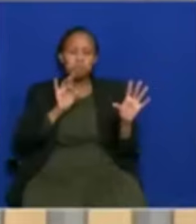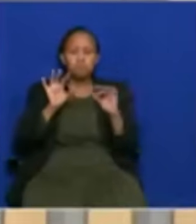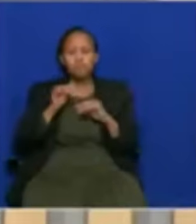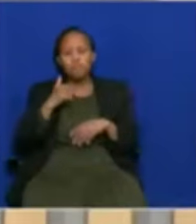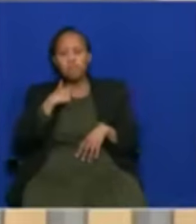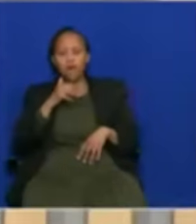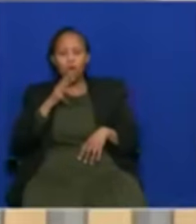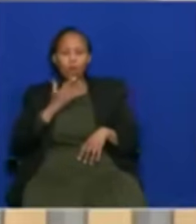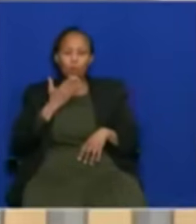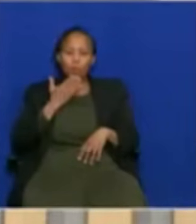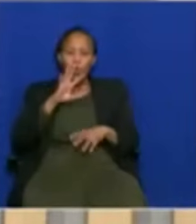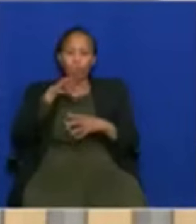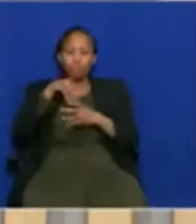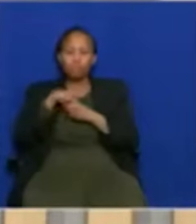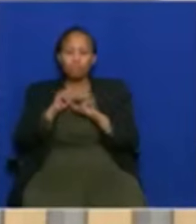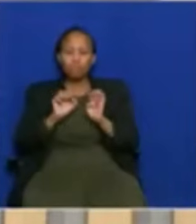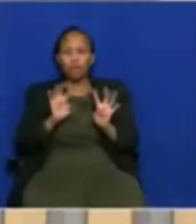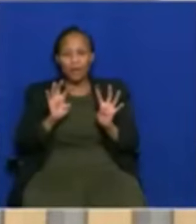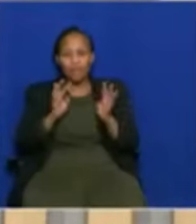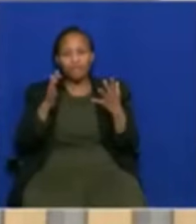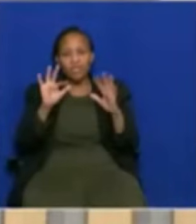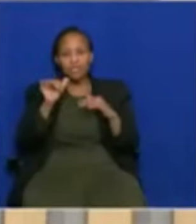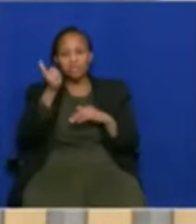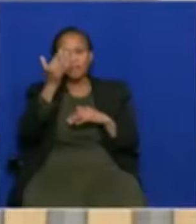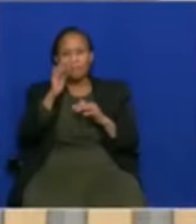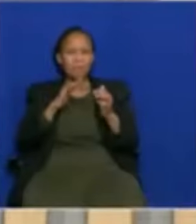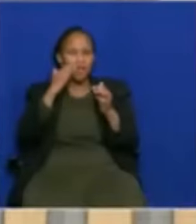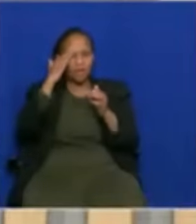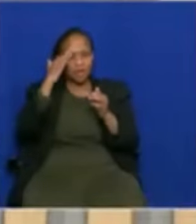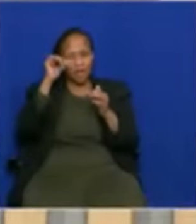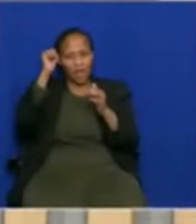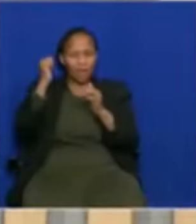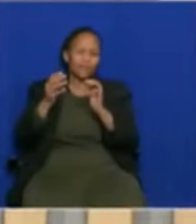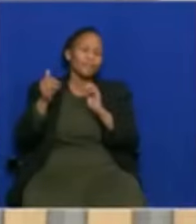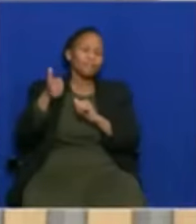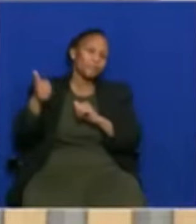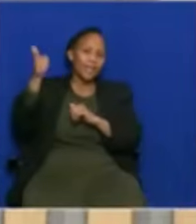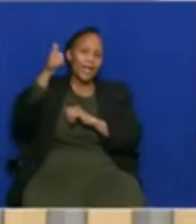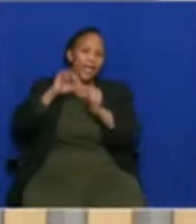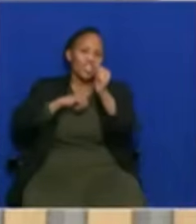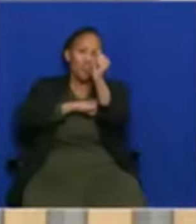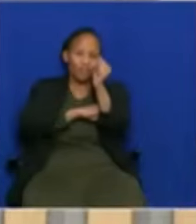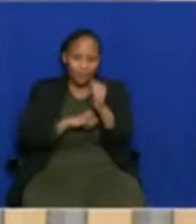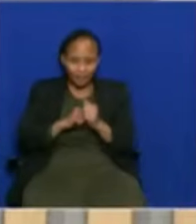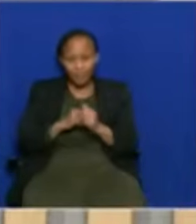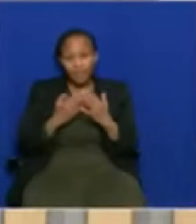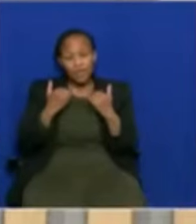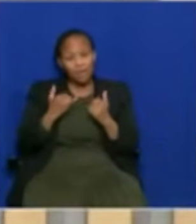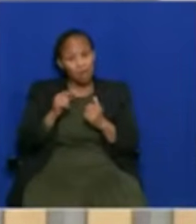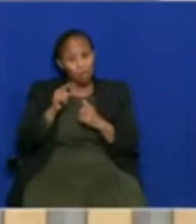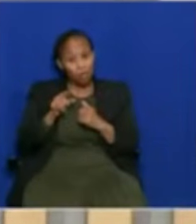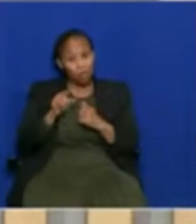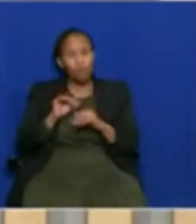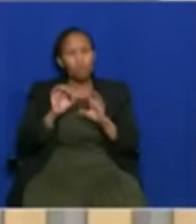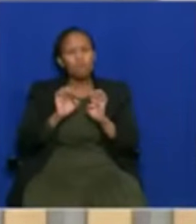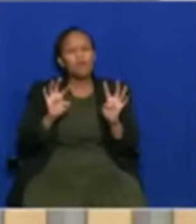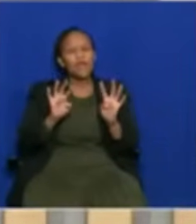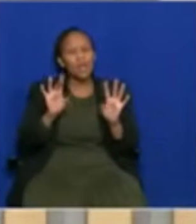it to Head Office. But the emphasis on the panel was selected by General